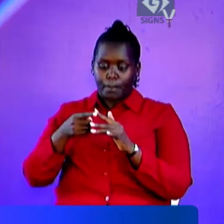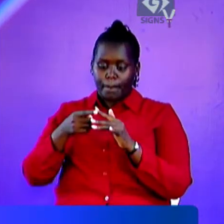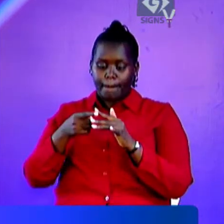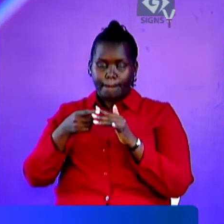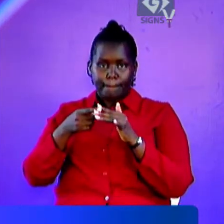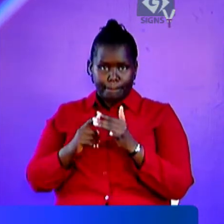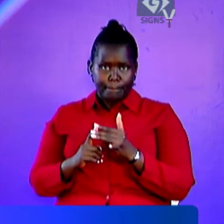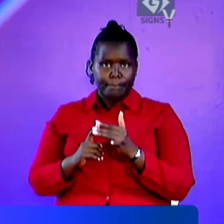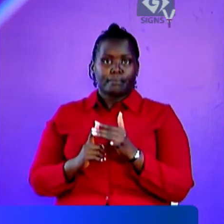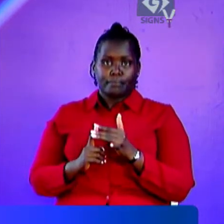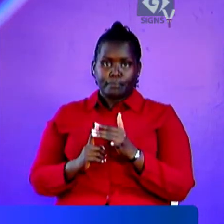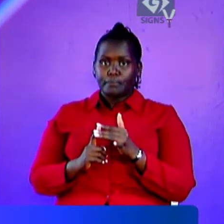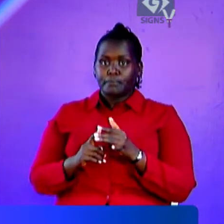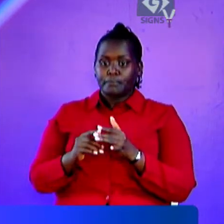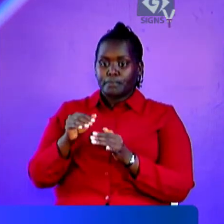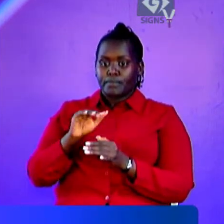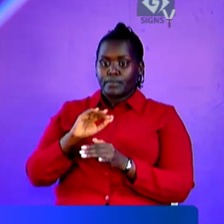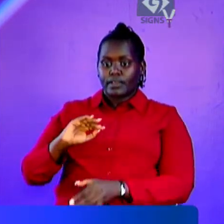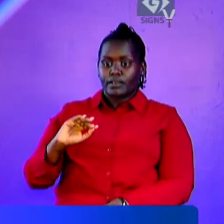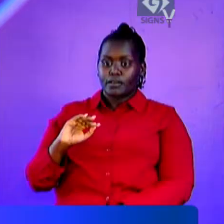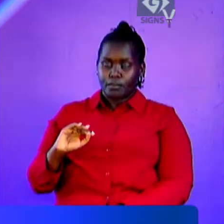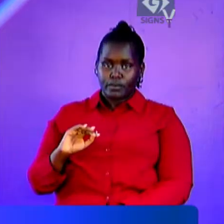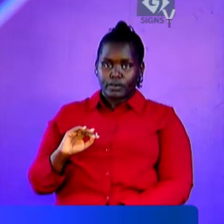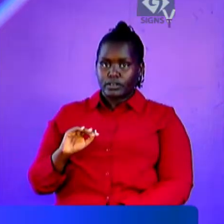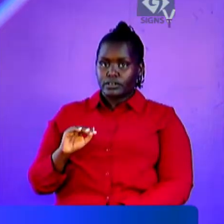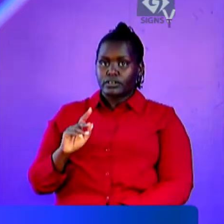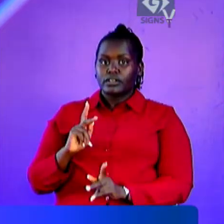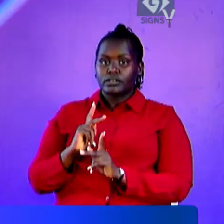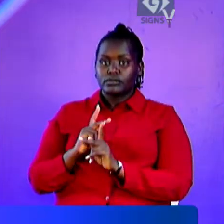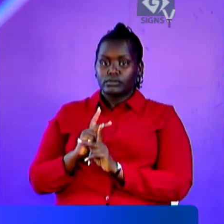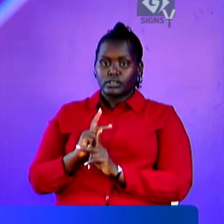a fixed deposit is riskier than a